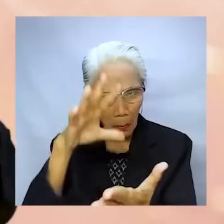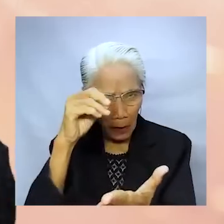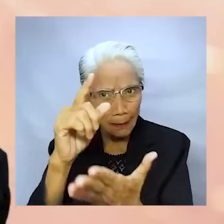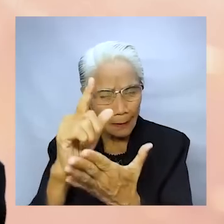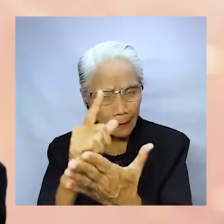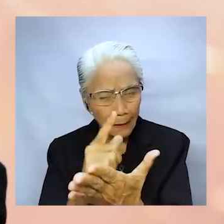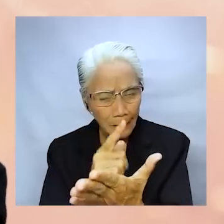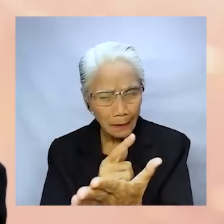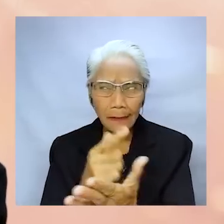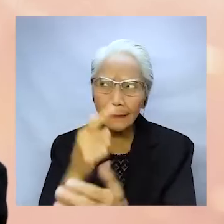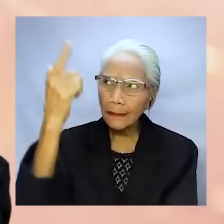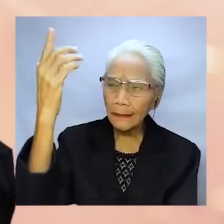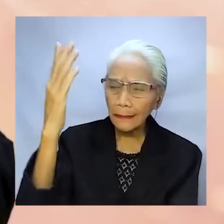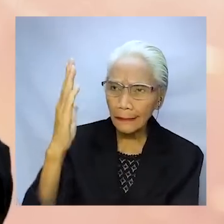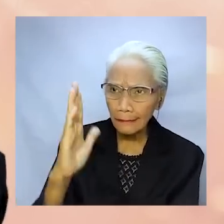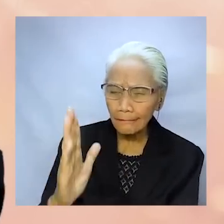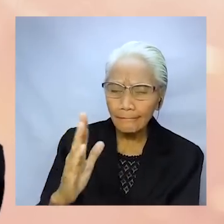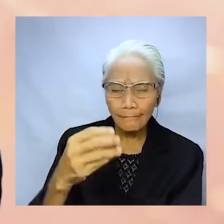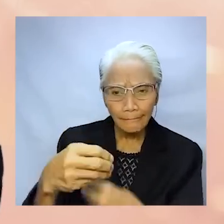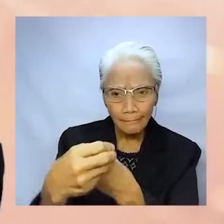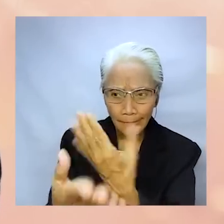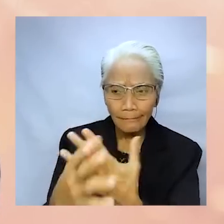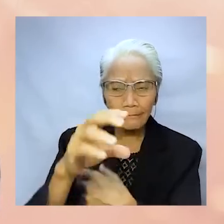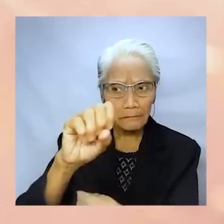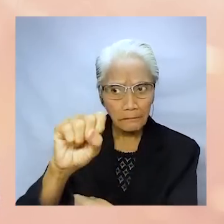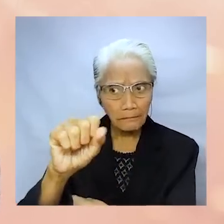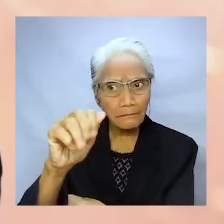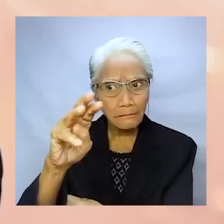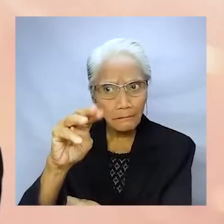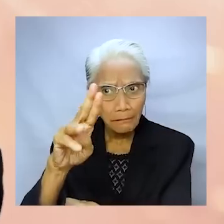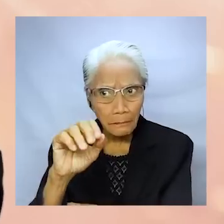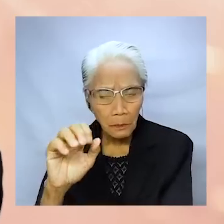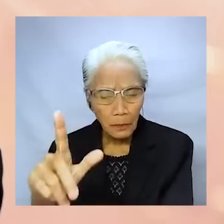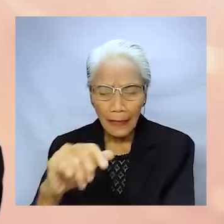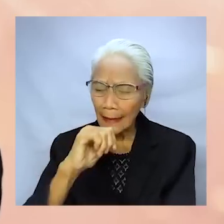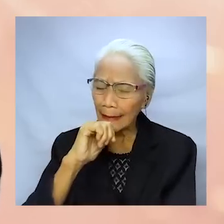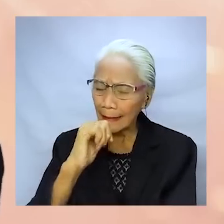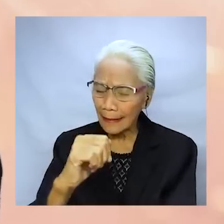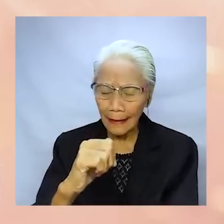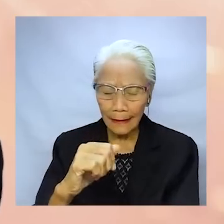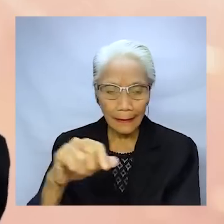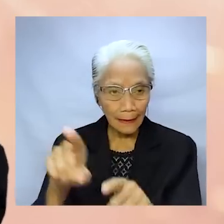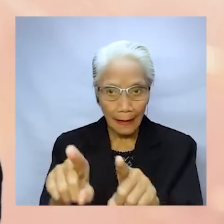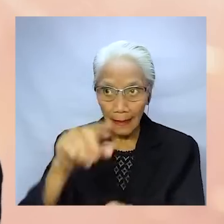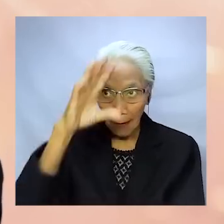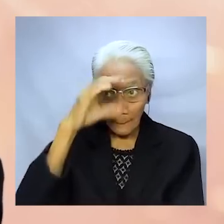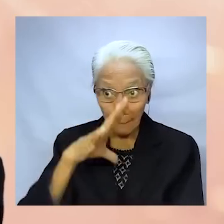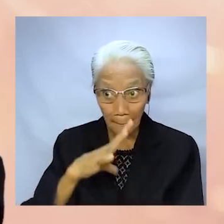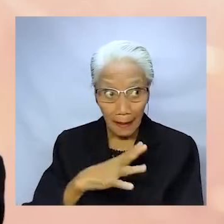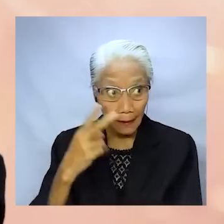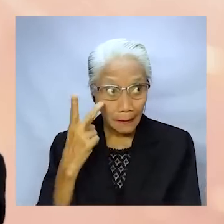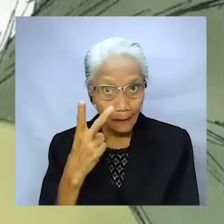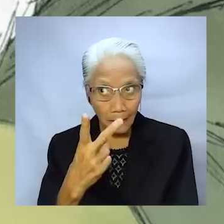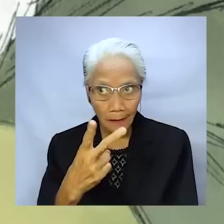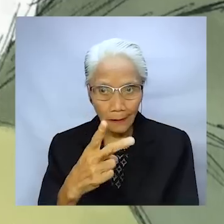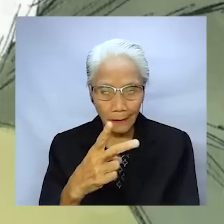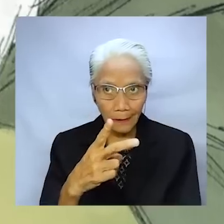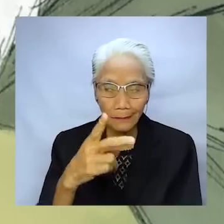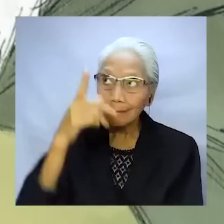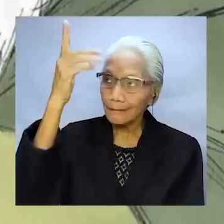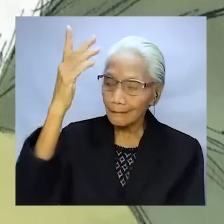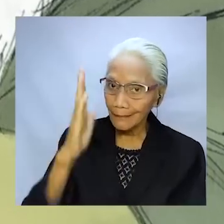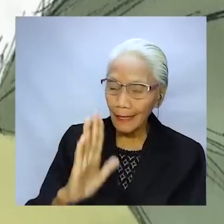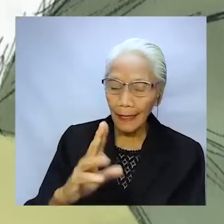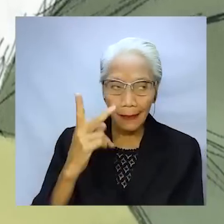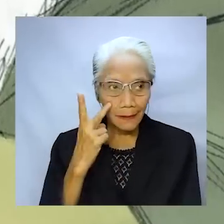gave to Samuel. Not as man sees that God sees.